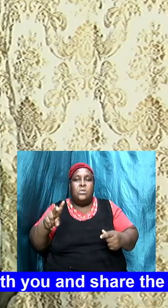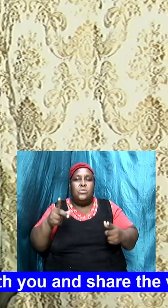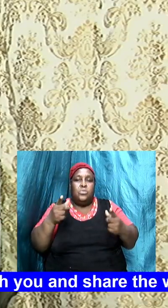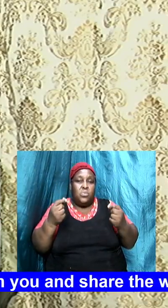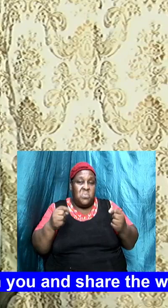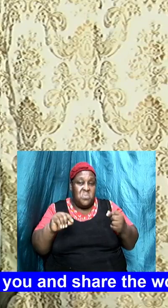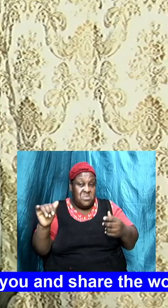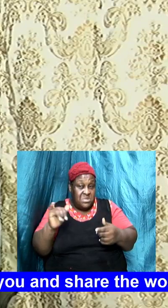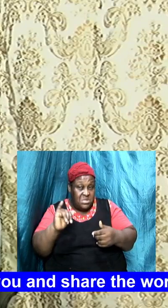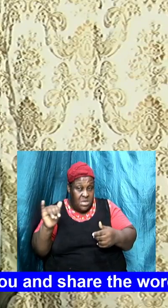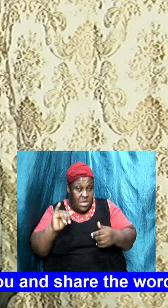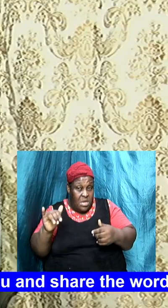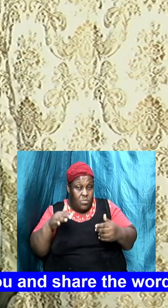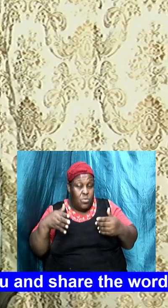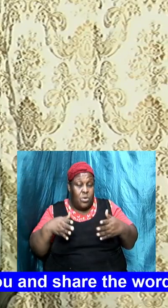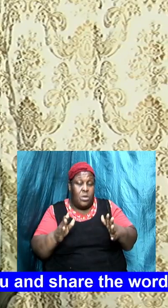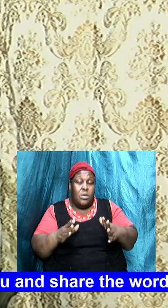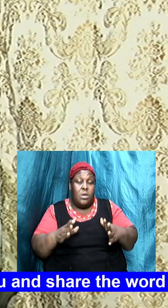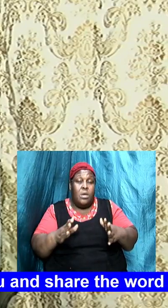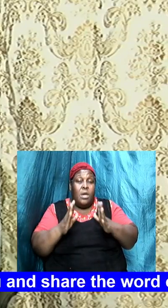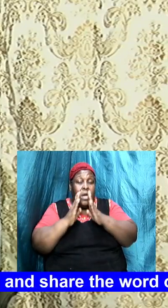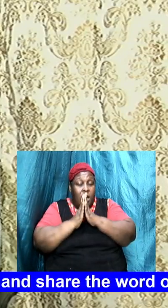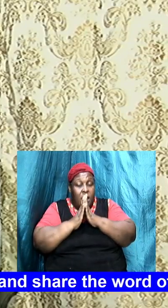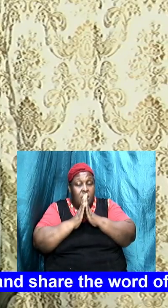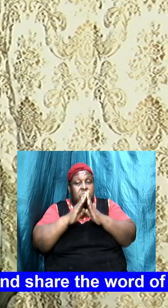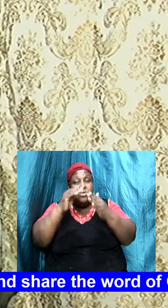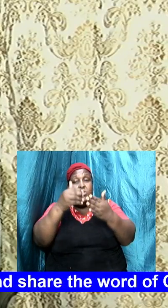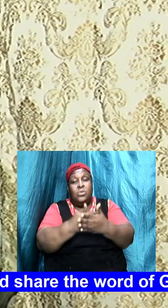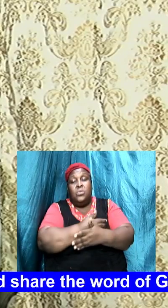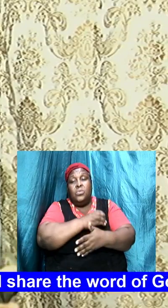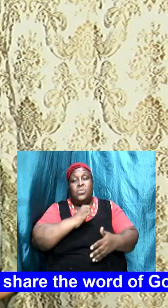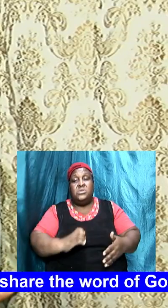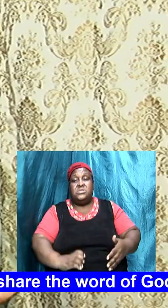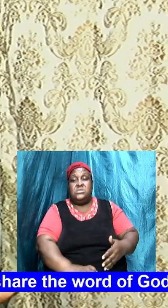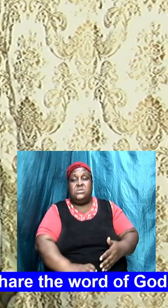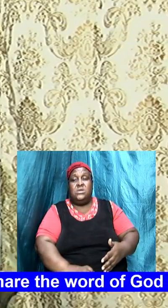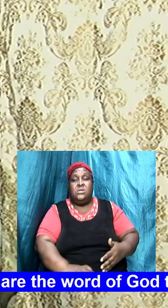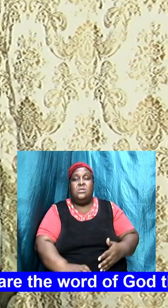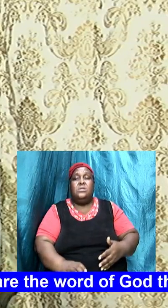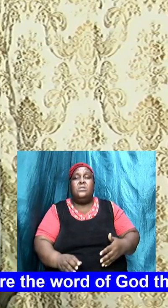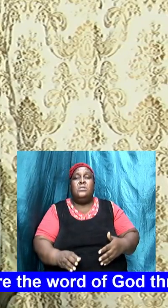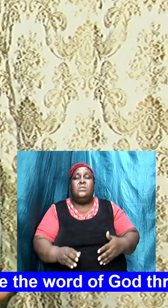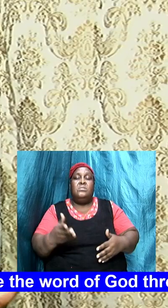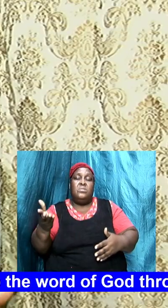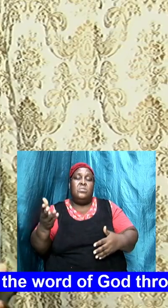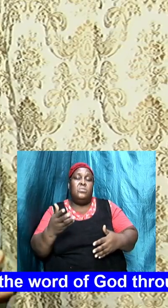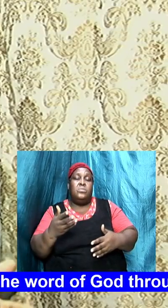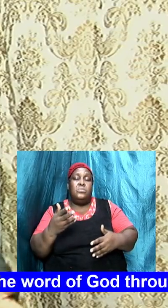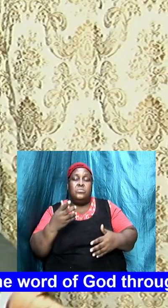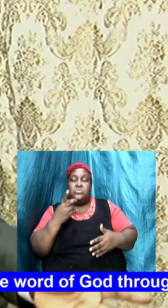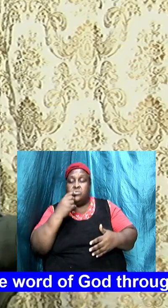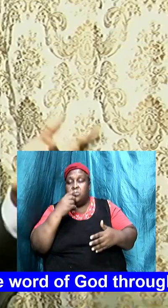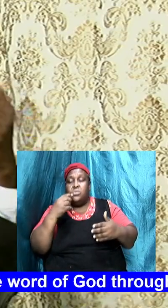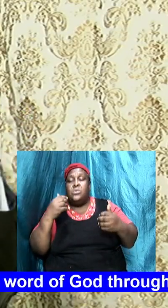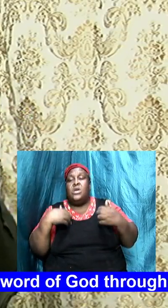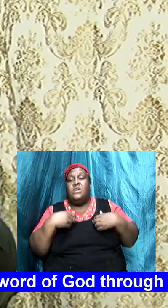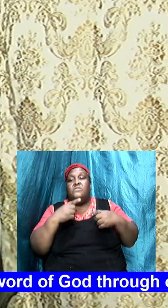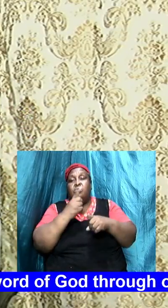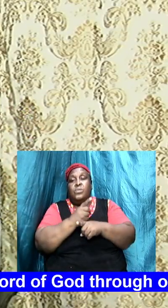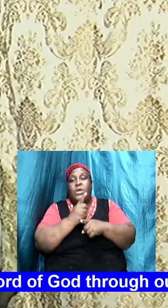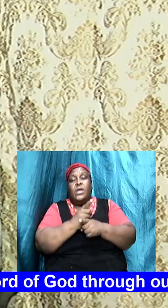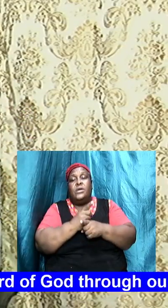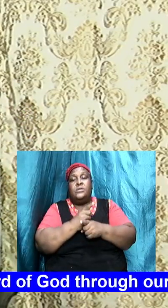similarly. We are going to ask the new converts, those who are eligible for the right hand of a fellowship again, that they come